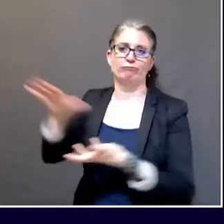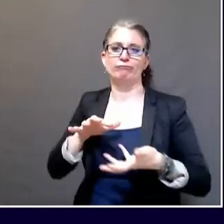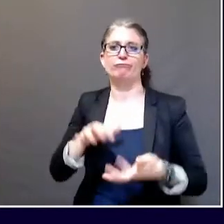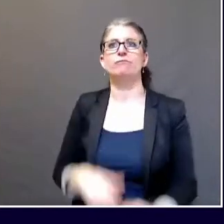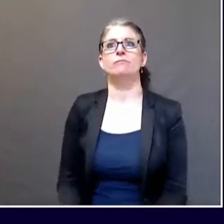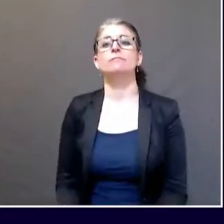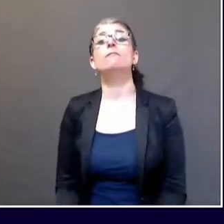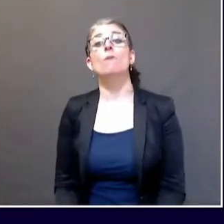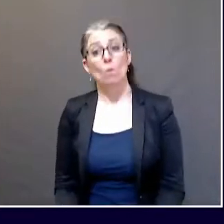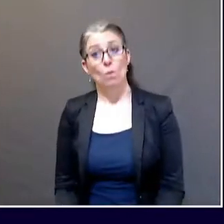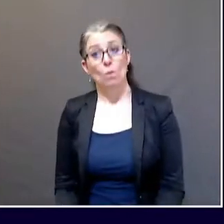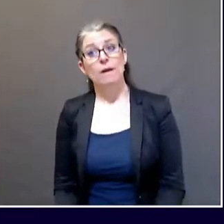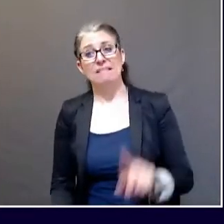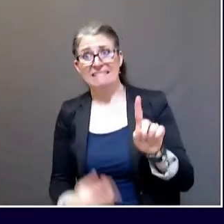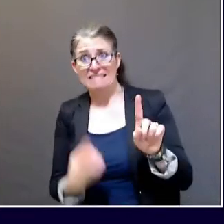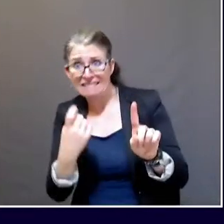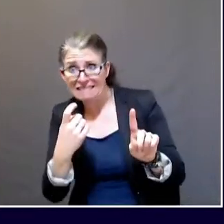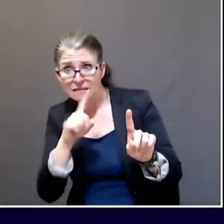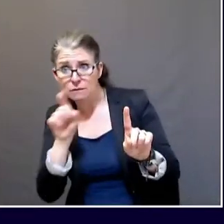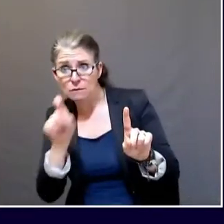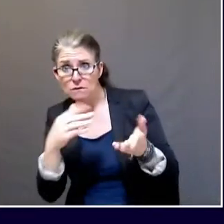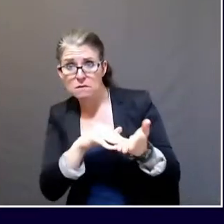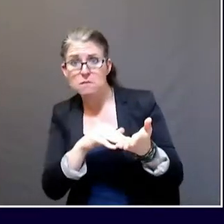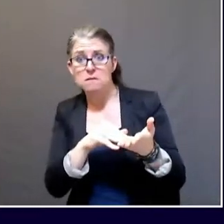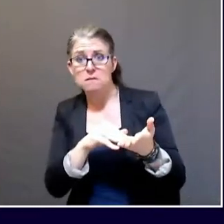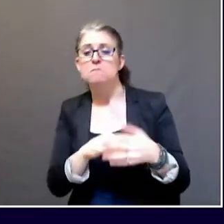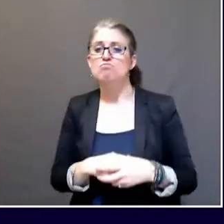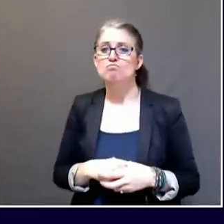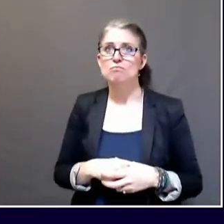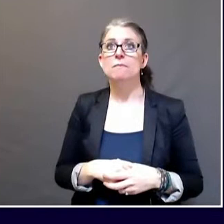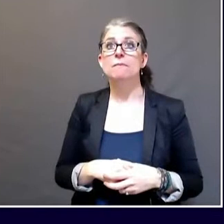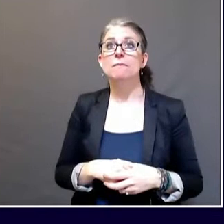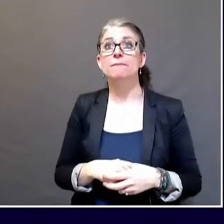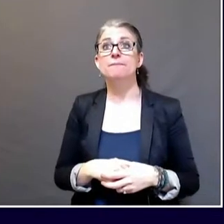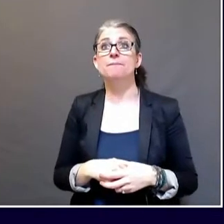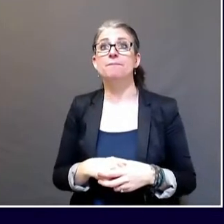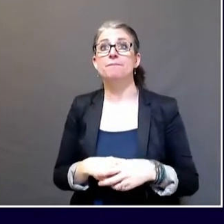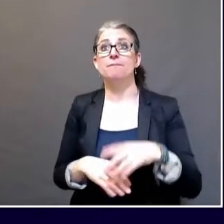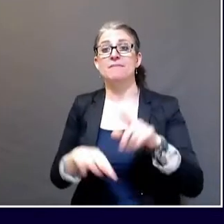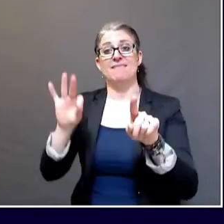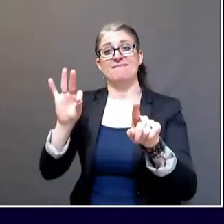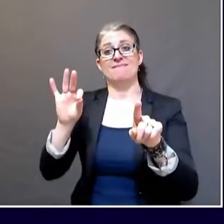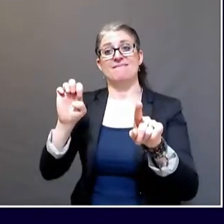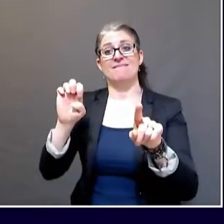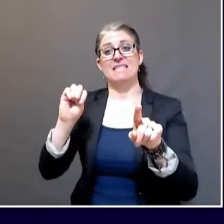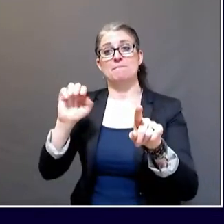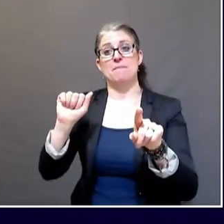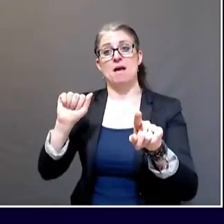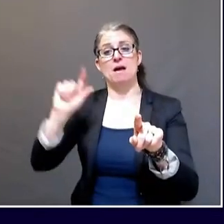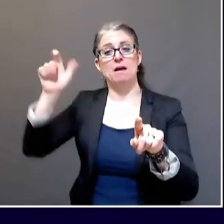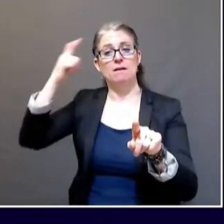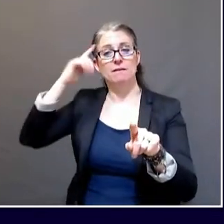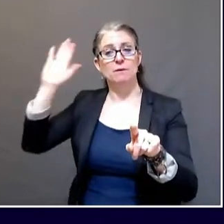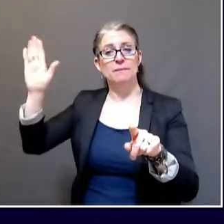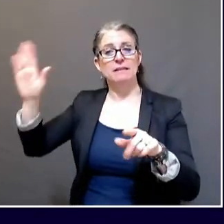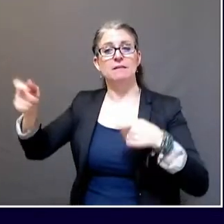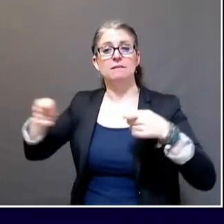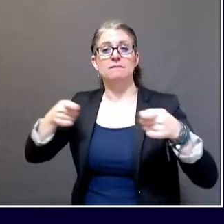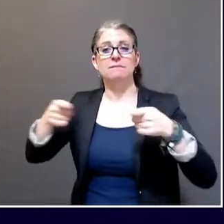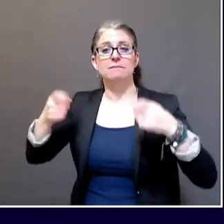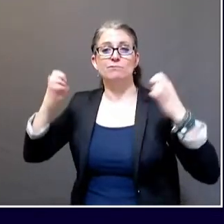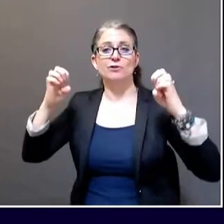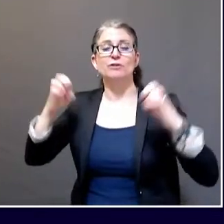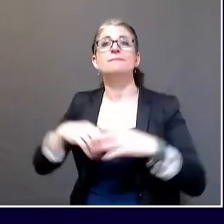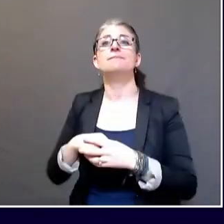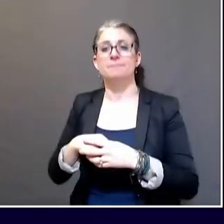Is there any indication on how FEMA will help? I know the Biden administration has discussed this and how